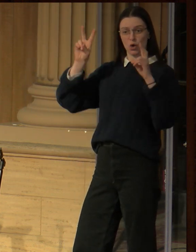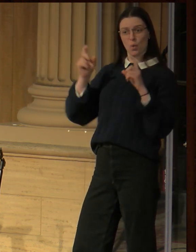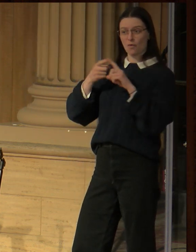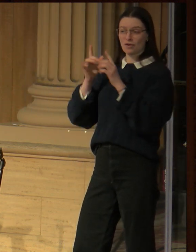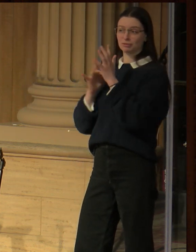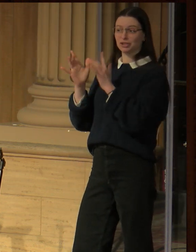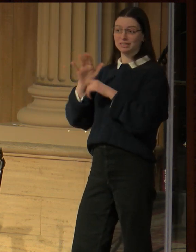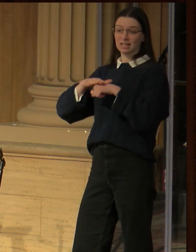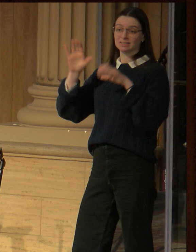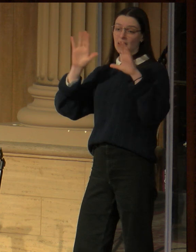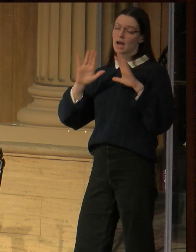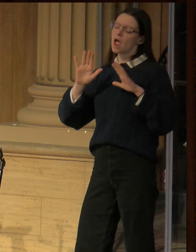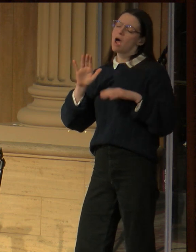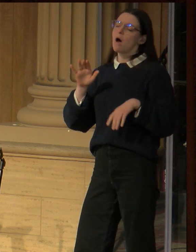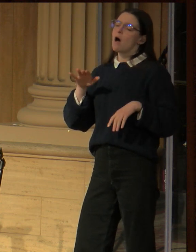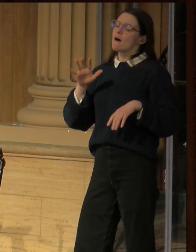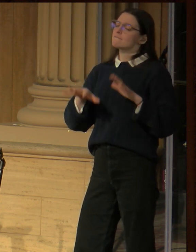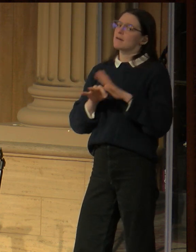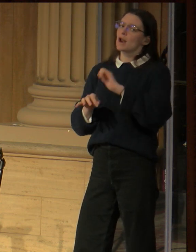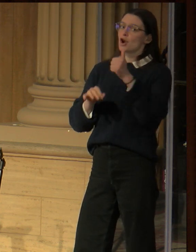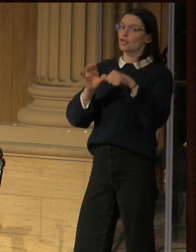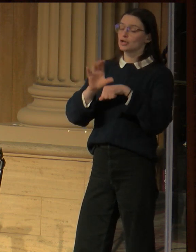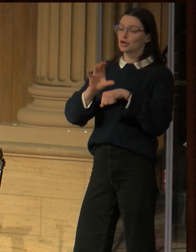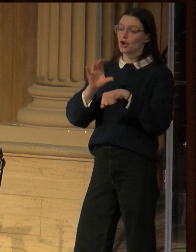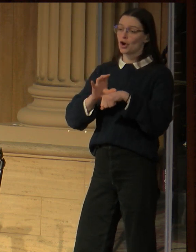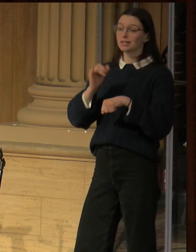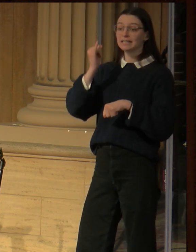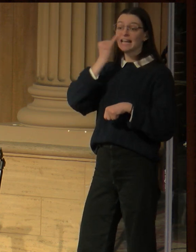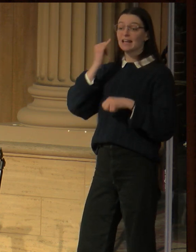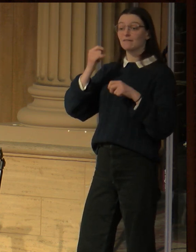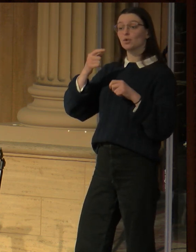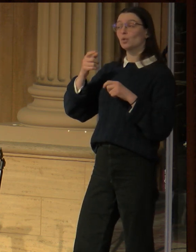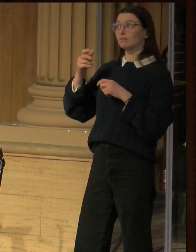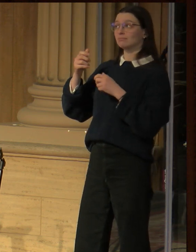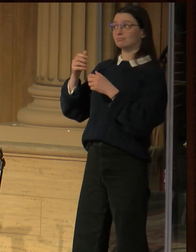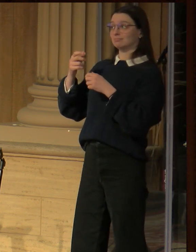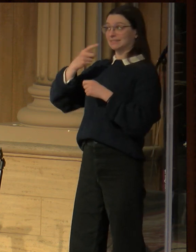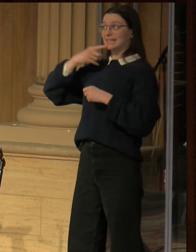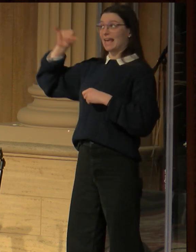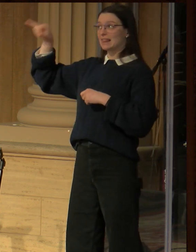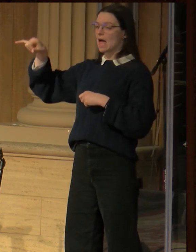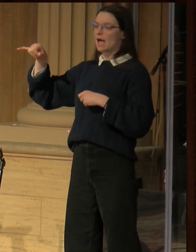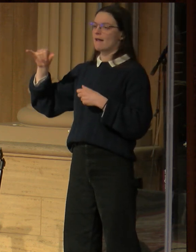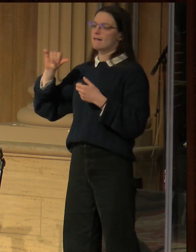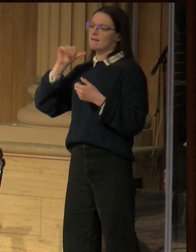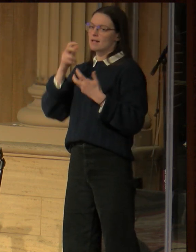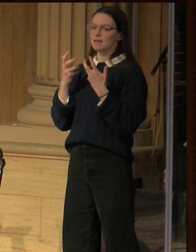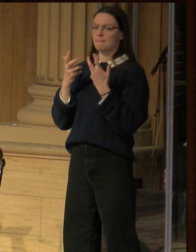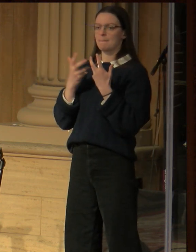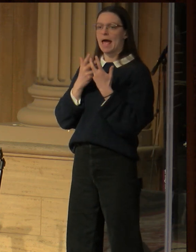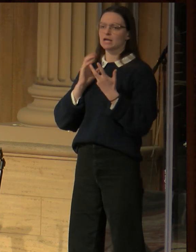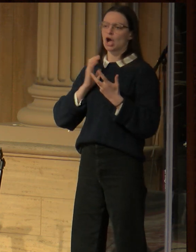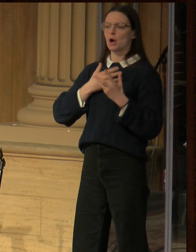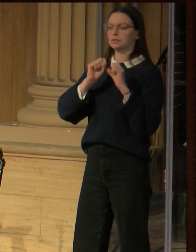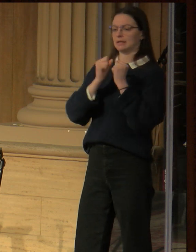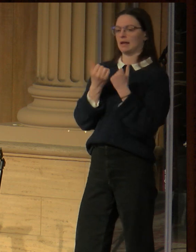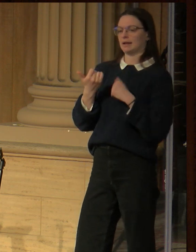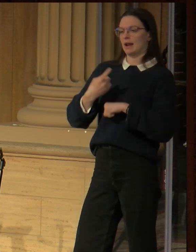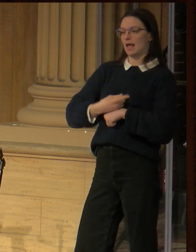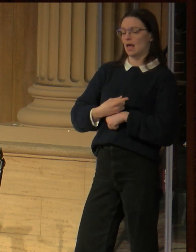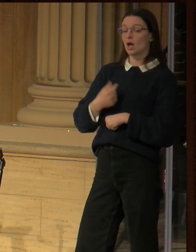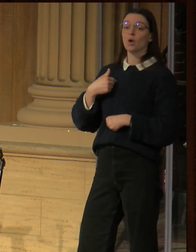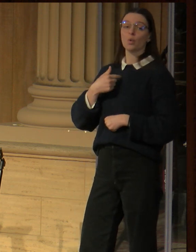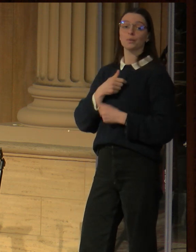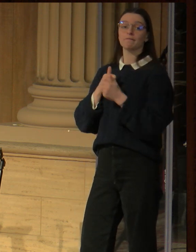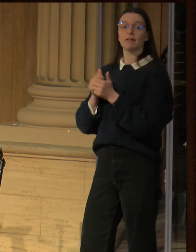church, because saying something like that doesn't really fit the vibe of today. We follow Jesus